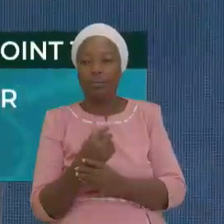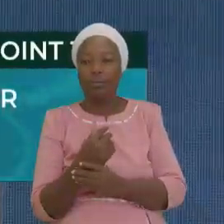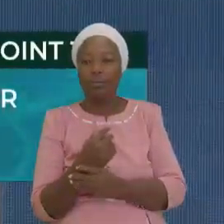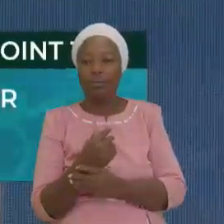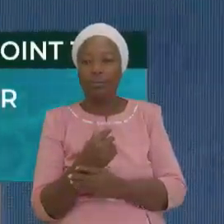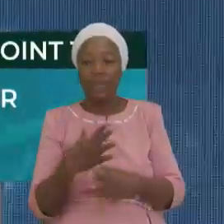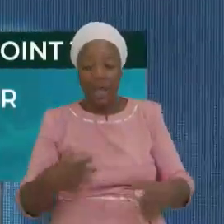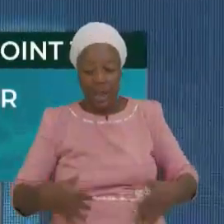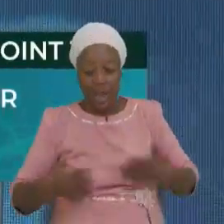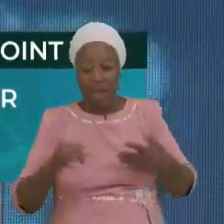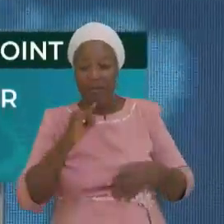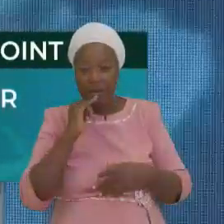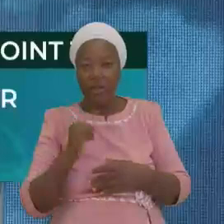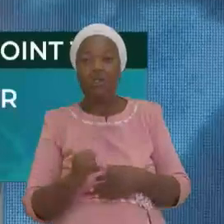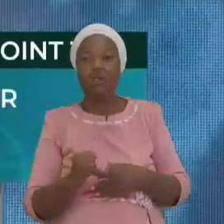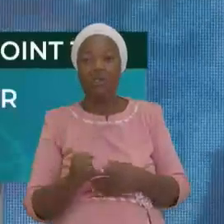Life is available for you now.